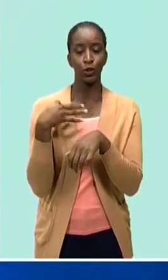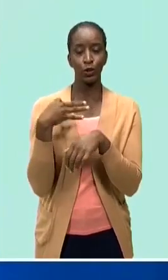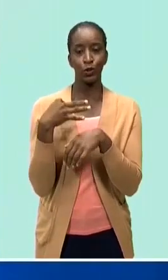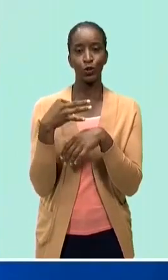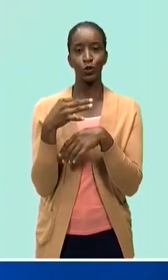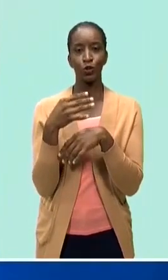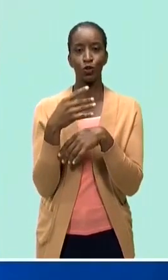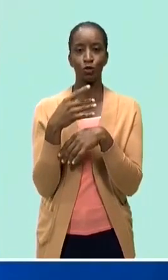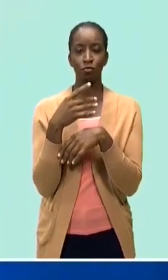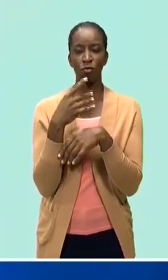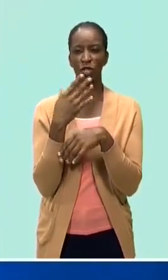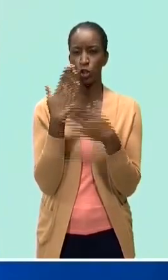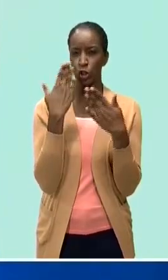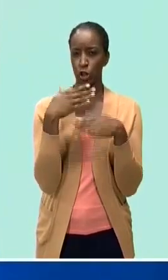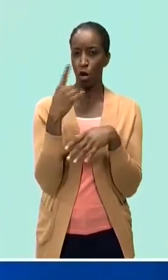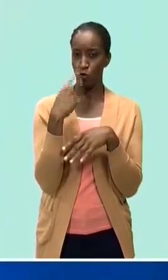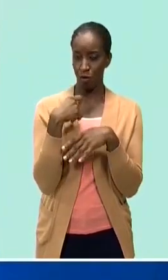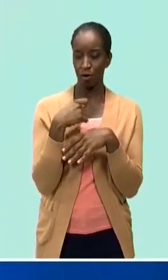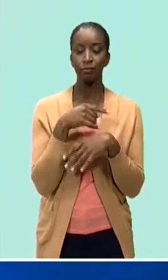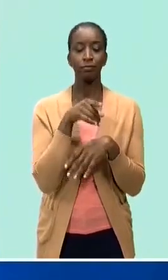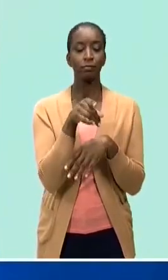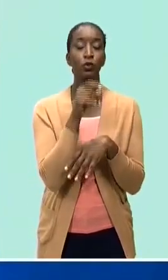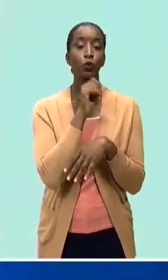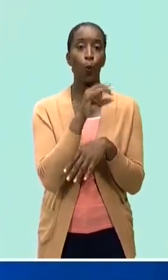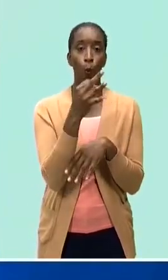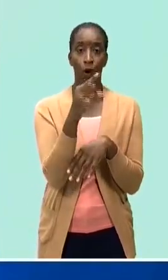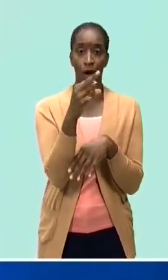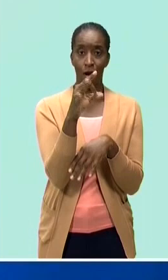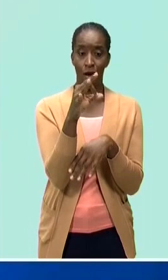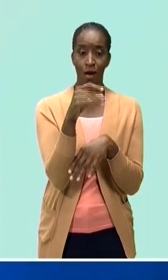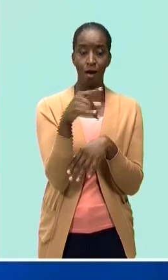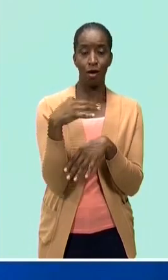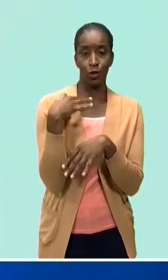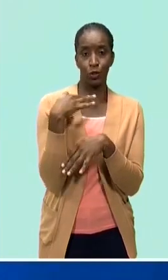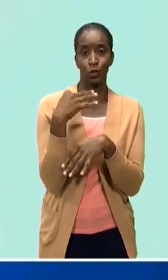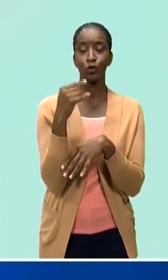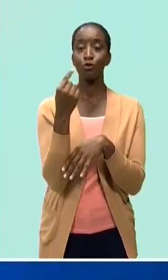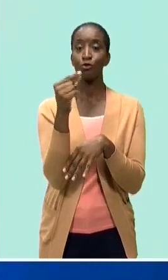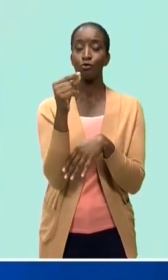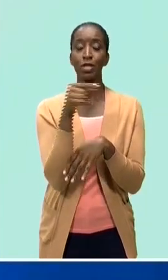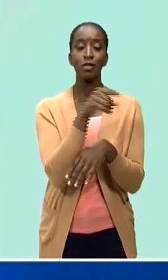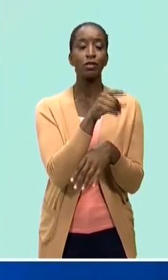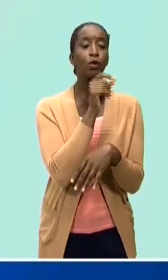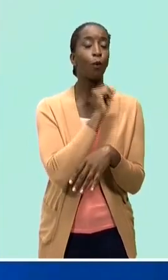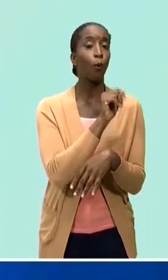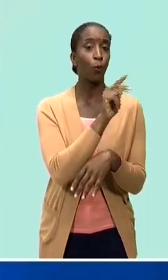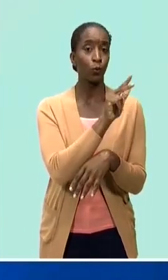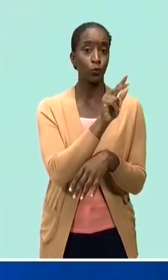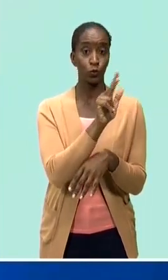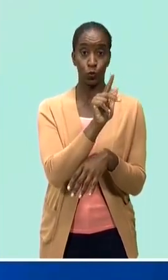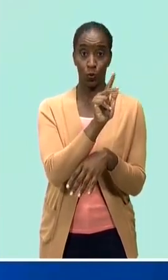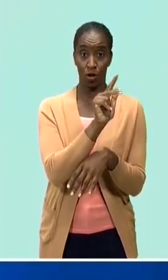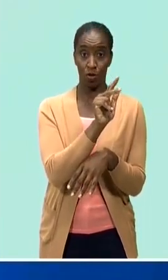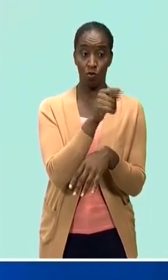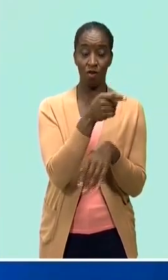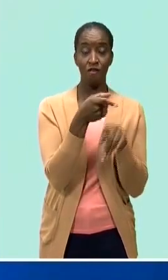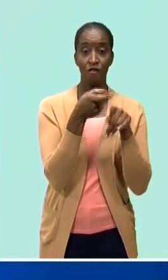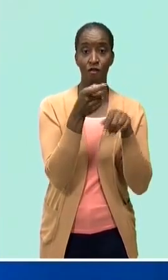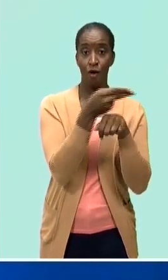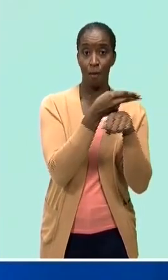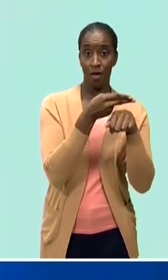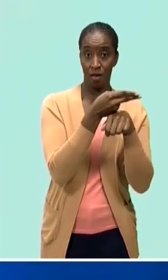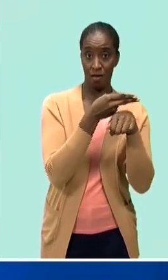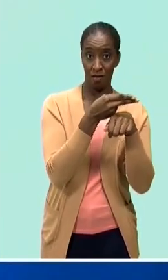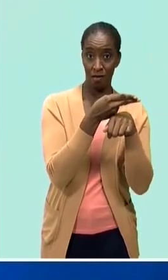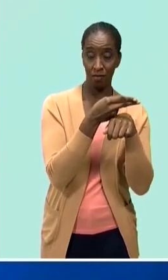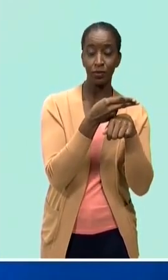shirt, 19-year-old Brittany Johnson of Yellow Elder in the bright green shirt, 23-year-old Haitian national Anseline Nicholas